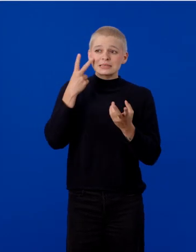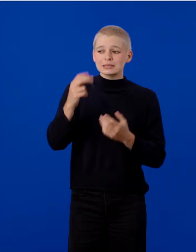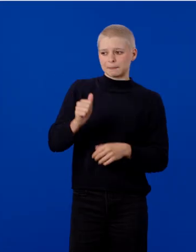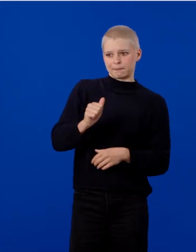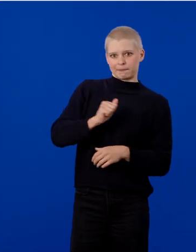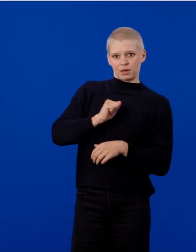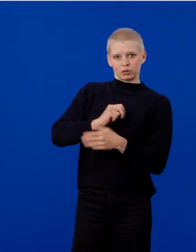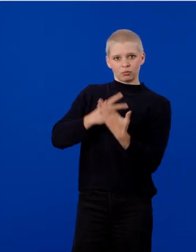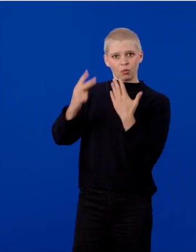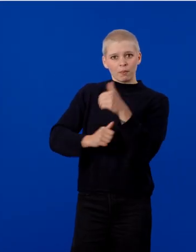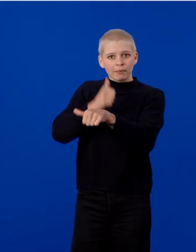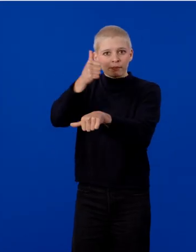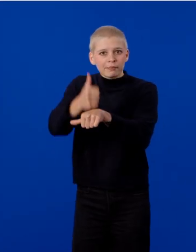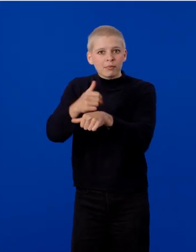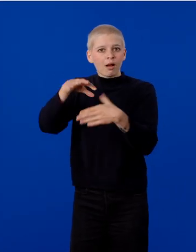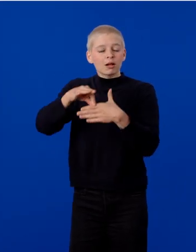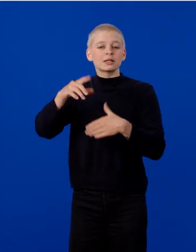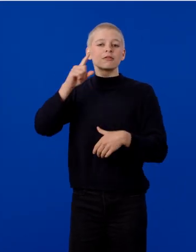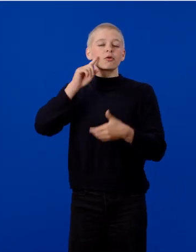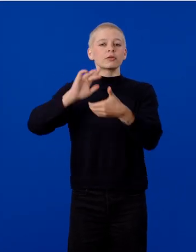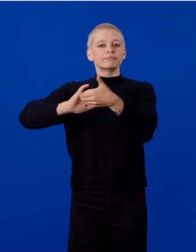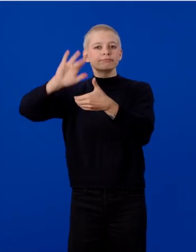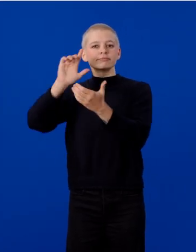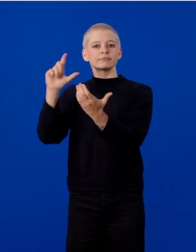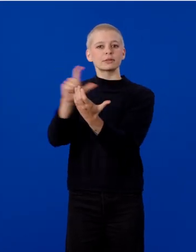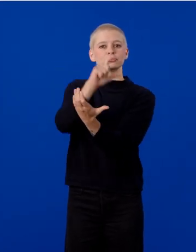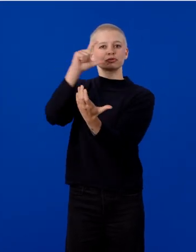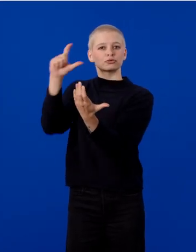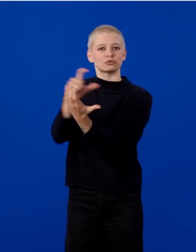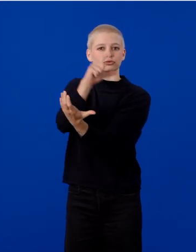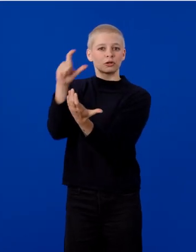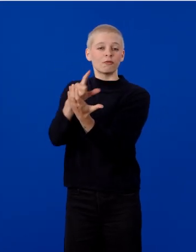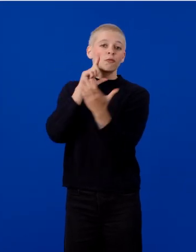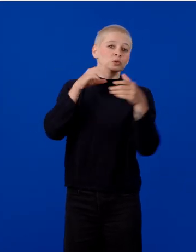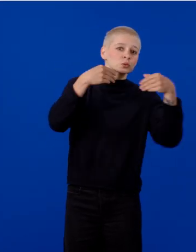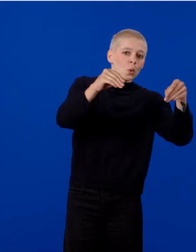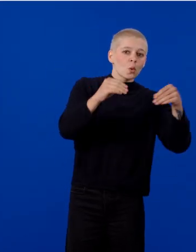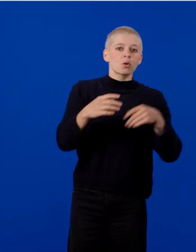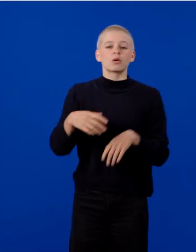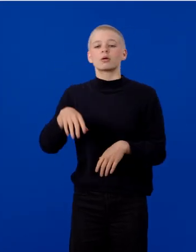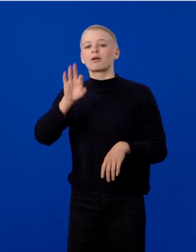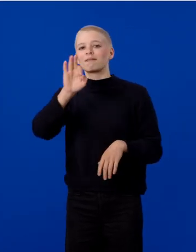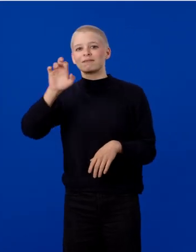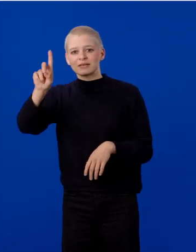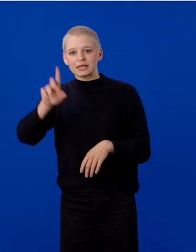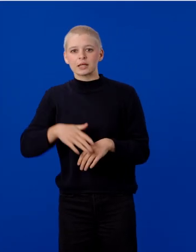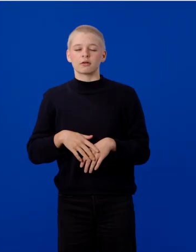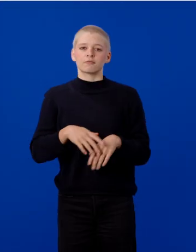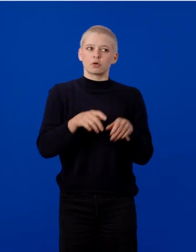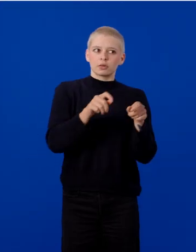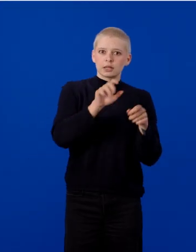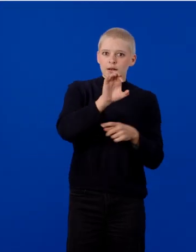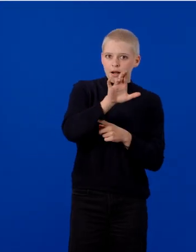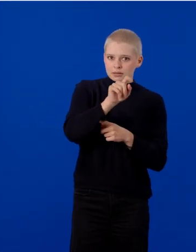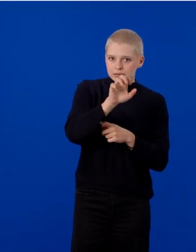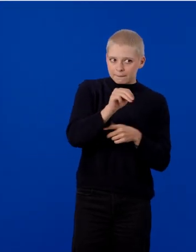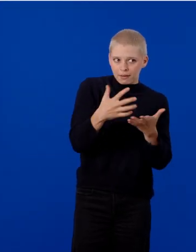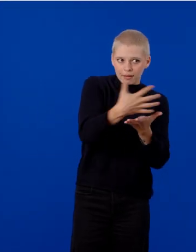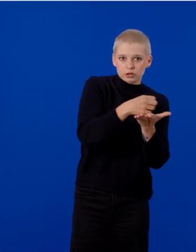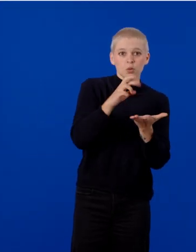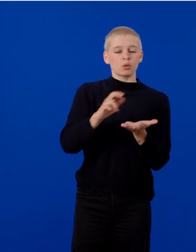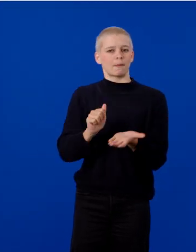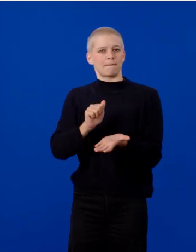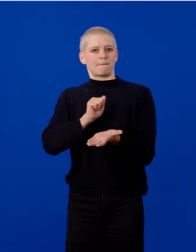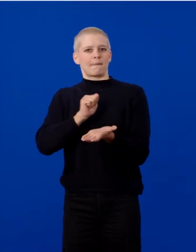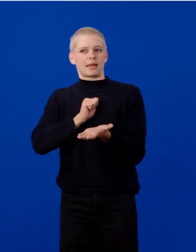in the spotlight carousels on store and feed, in custom shelving and collections, and in manually developed store views. Our